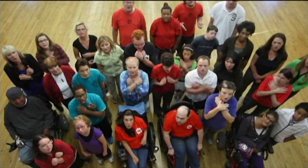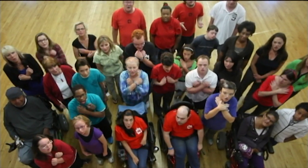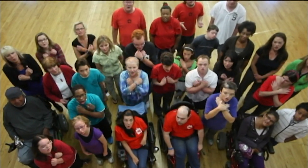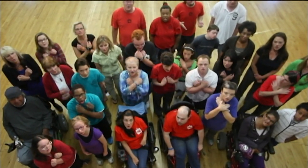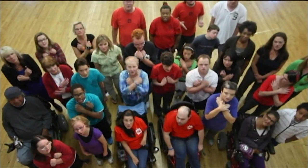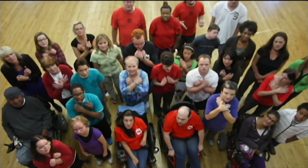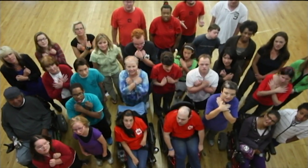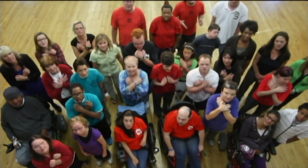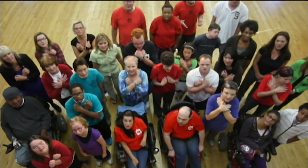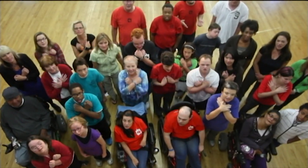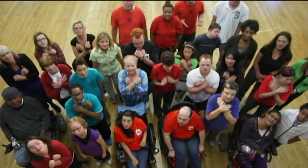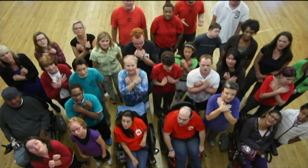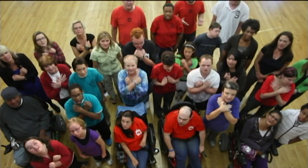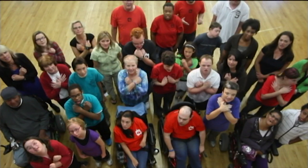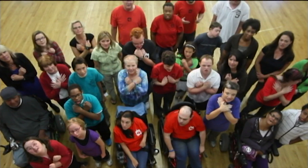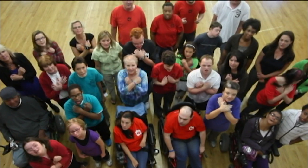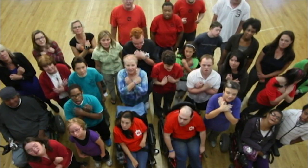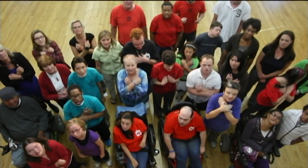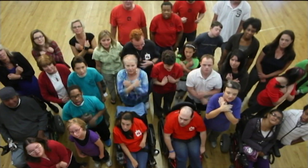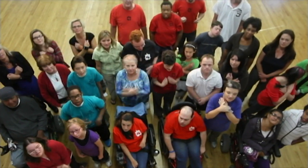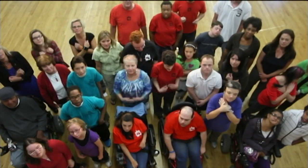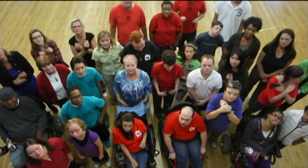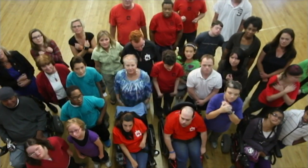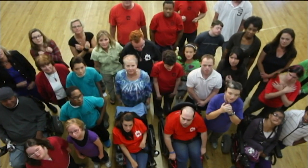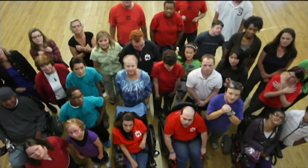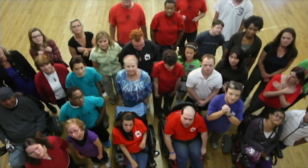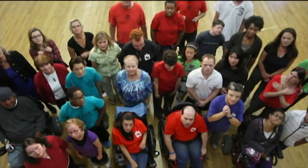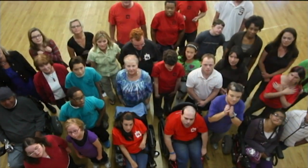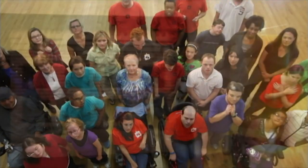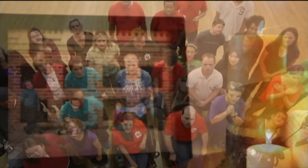they are hurting.